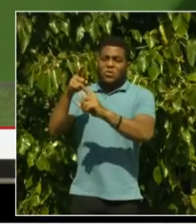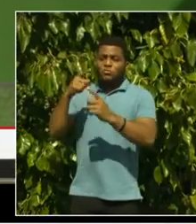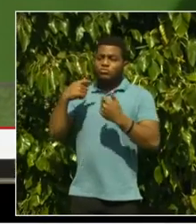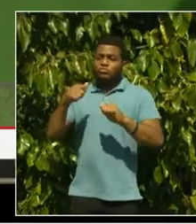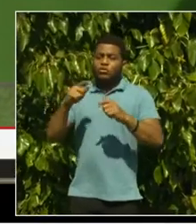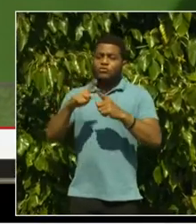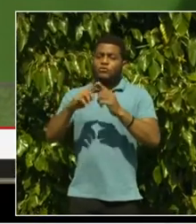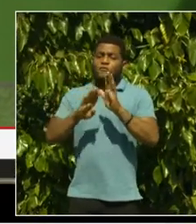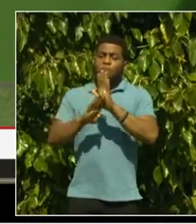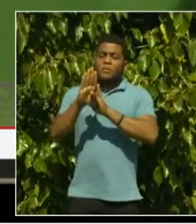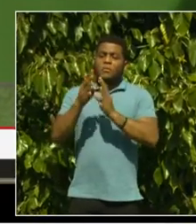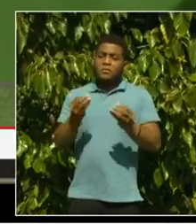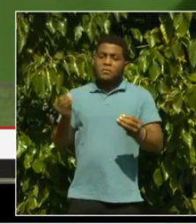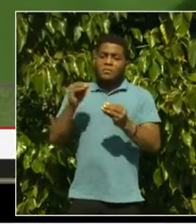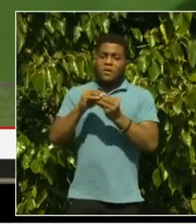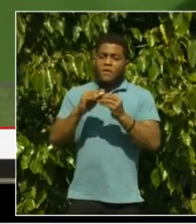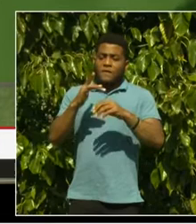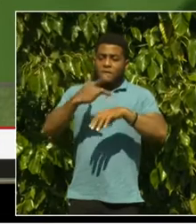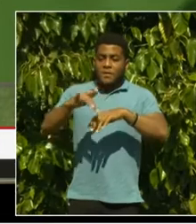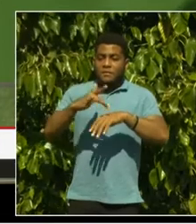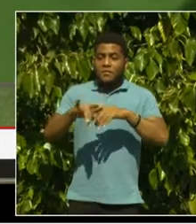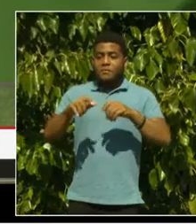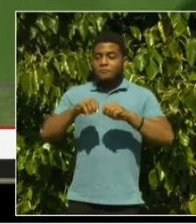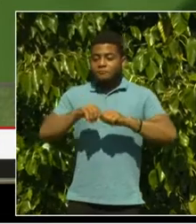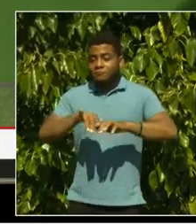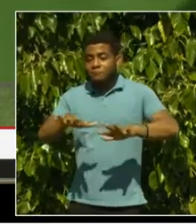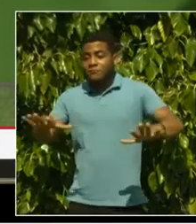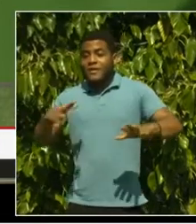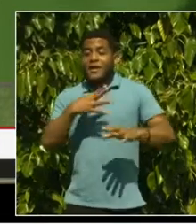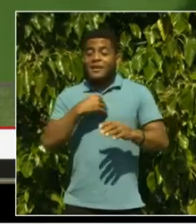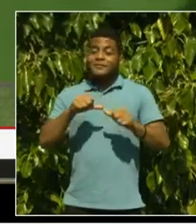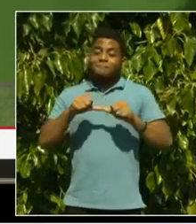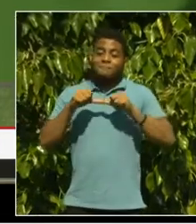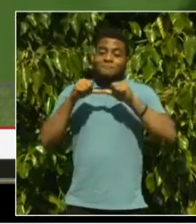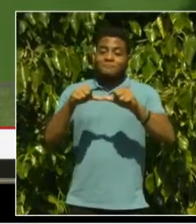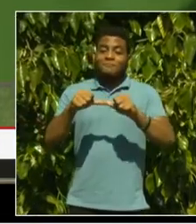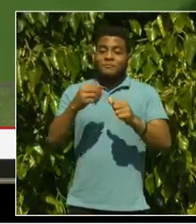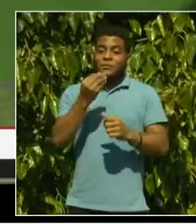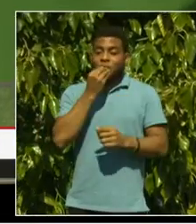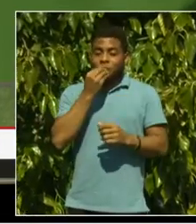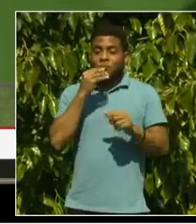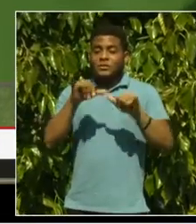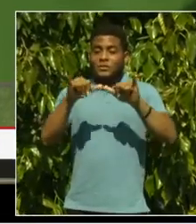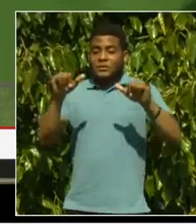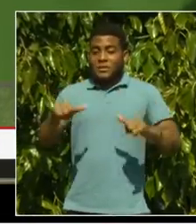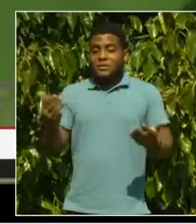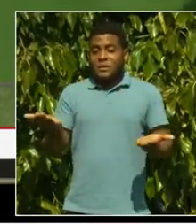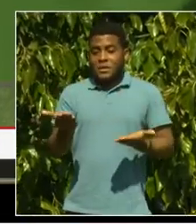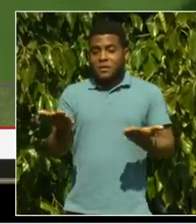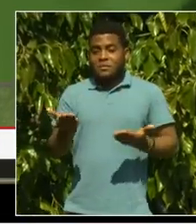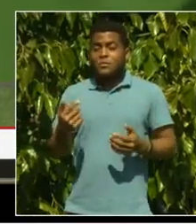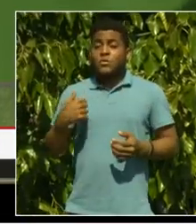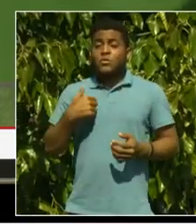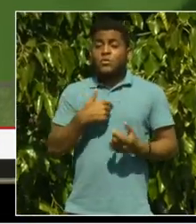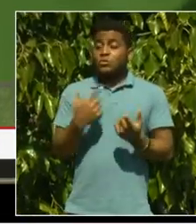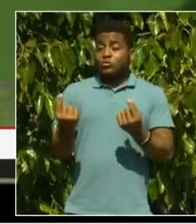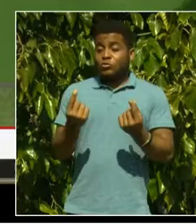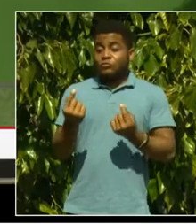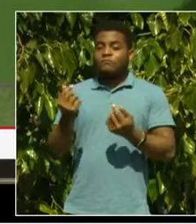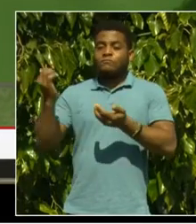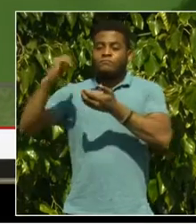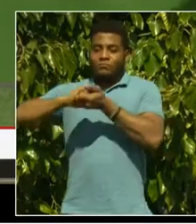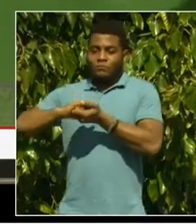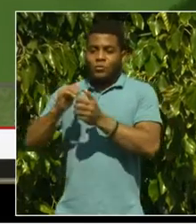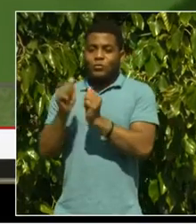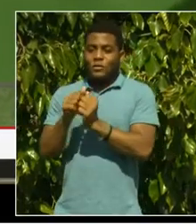Alexandria, Virginia, we are able to build the capacities of local farmers and provide access to this high-quality food in neighborhoods that have long